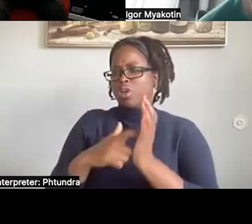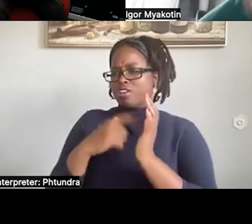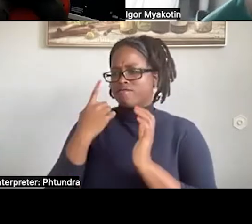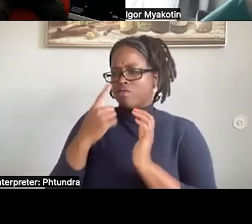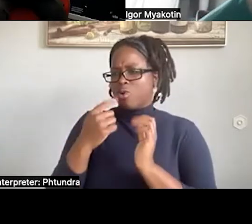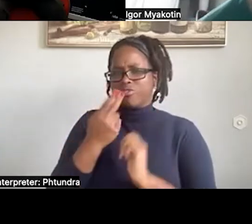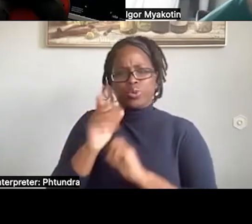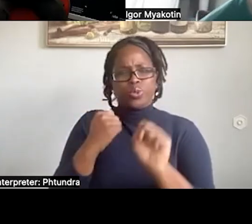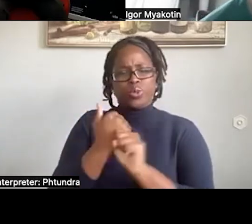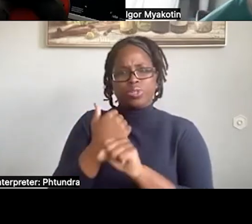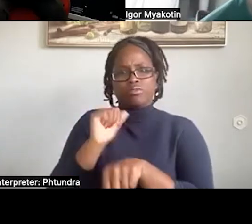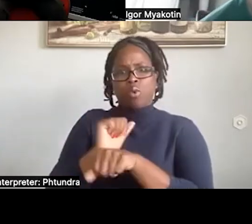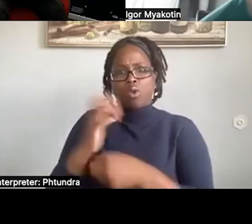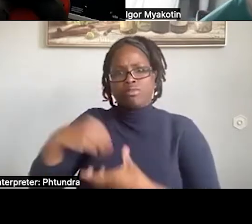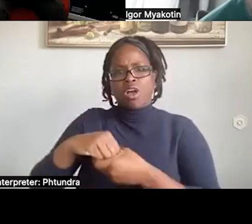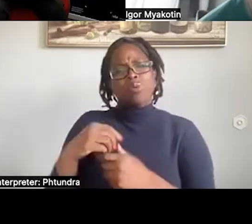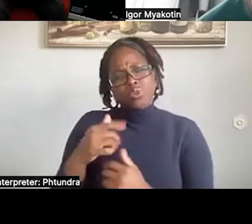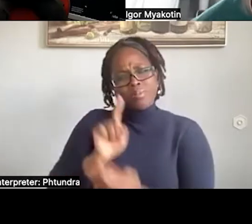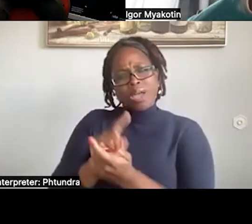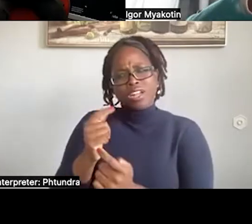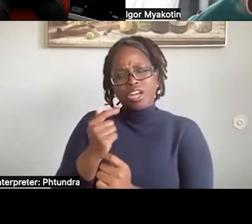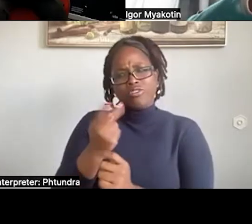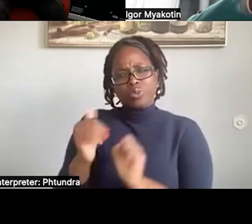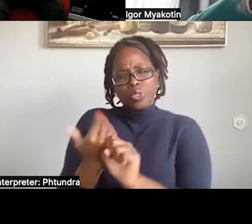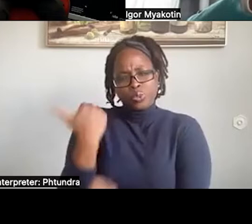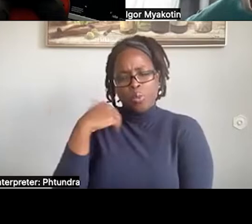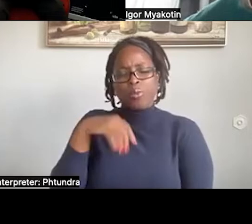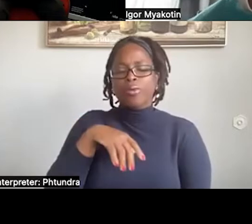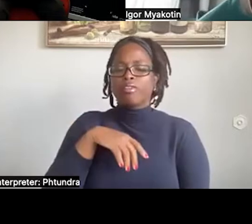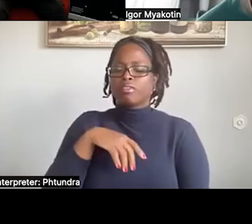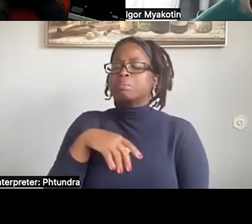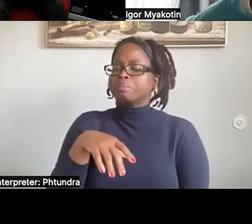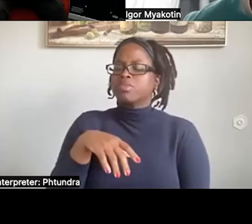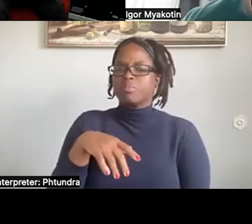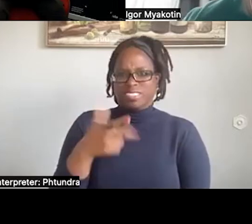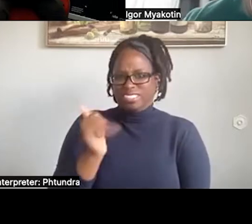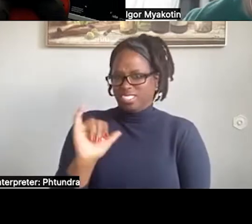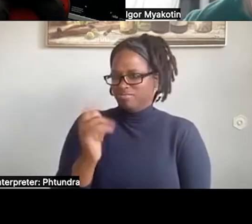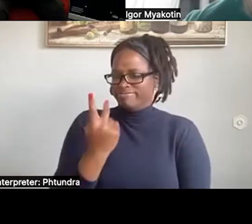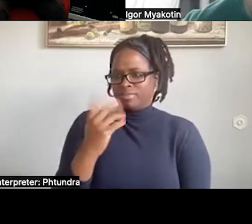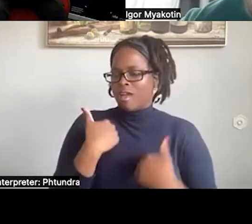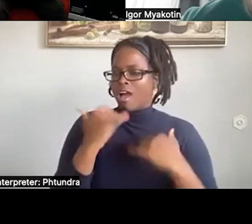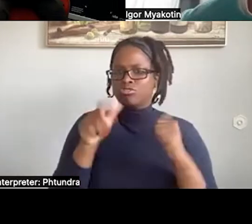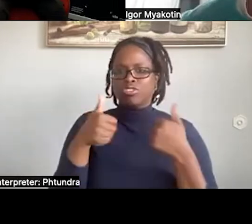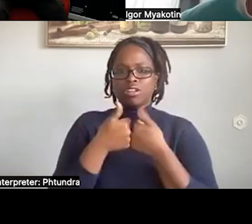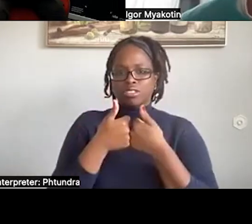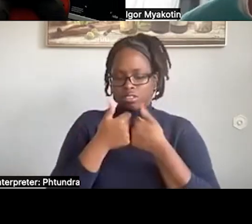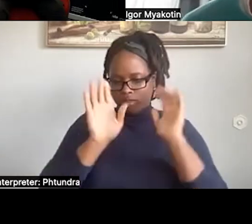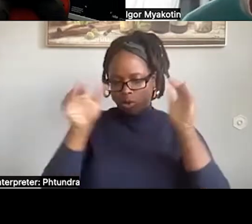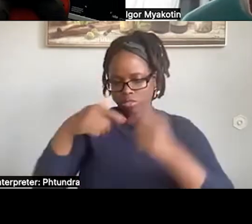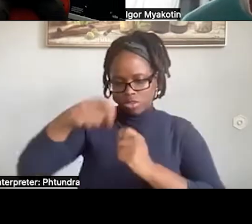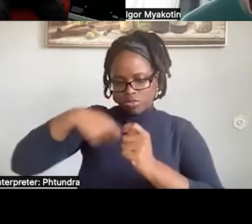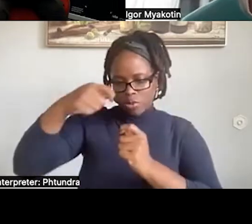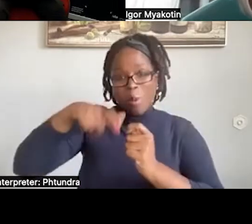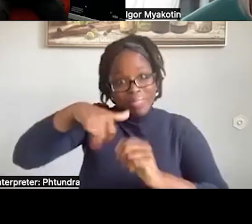that we met. And I think, there was challenges, right? Working on this kind of film in